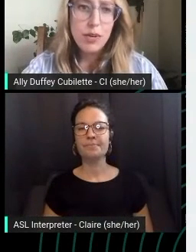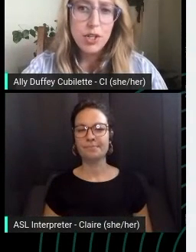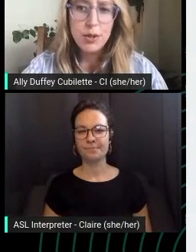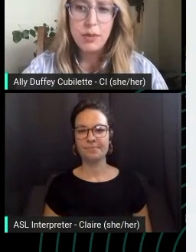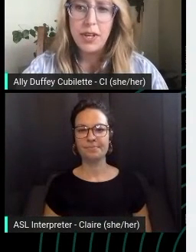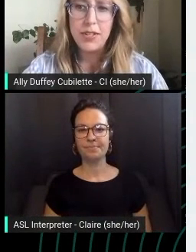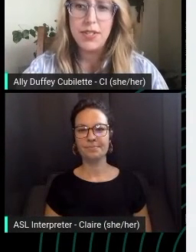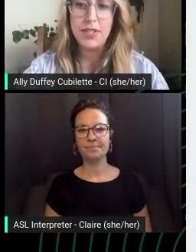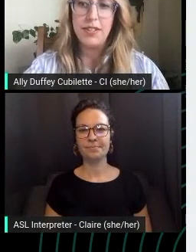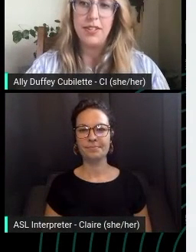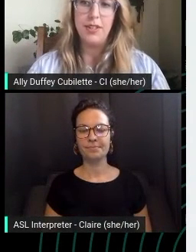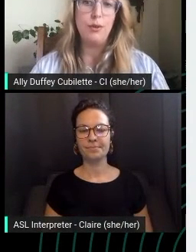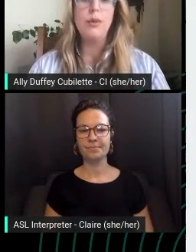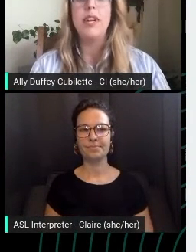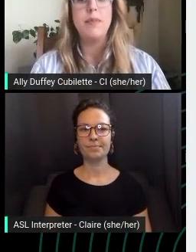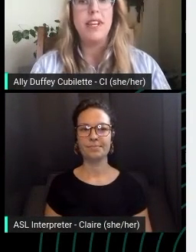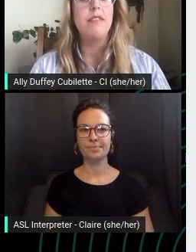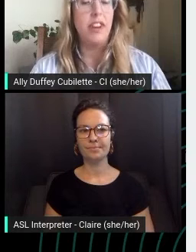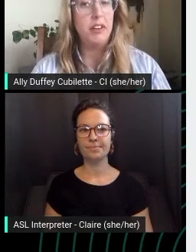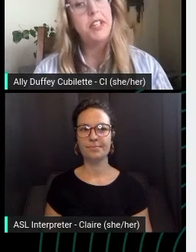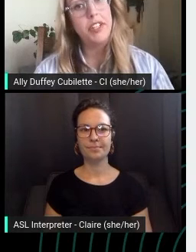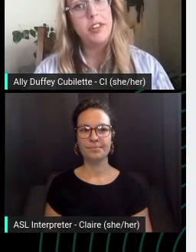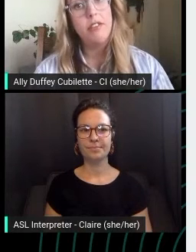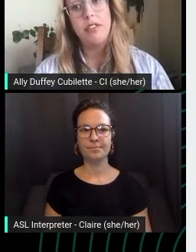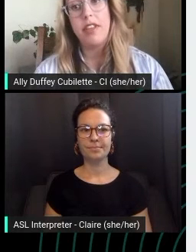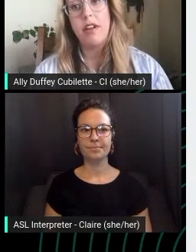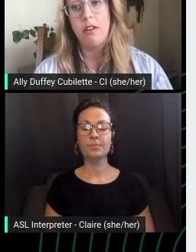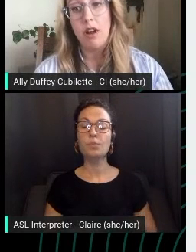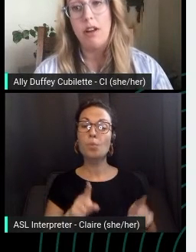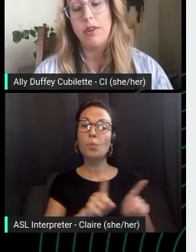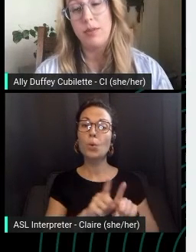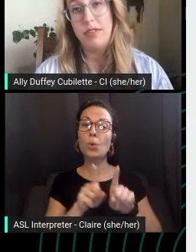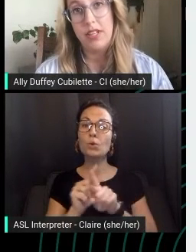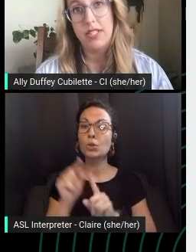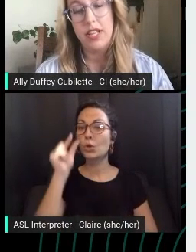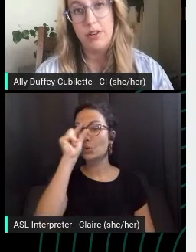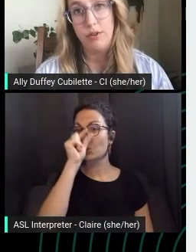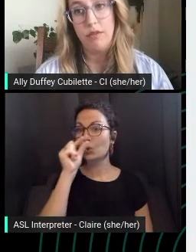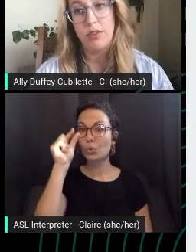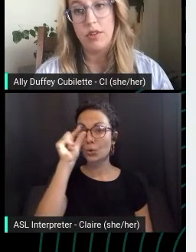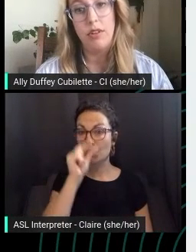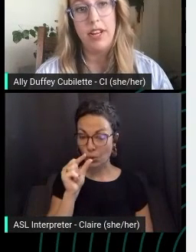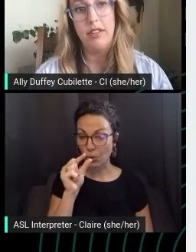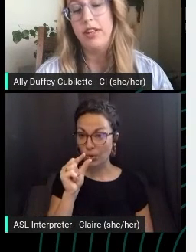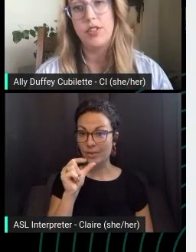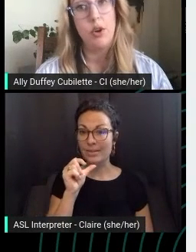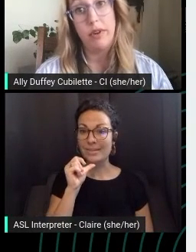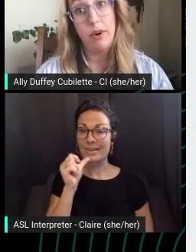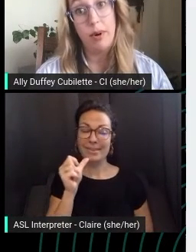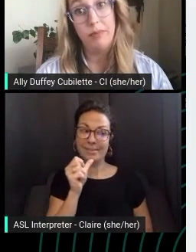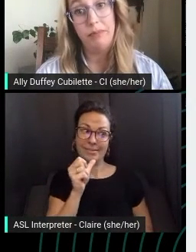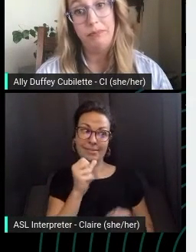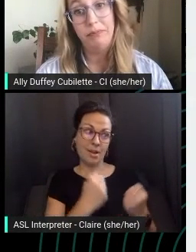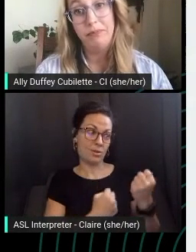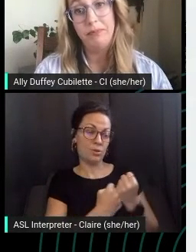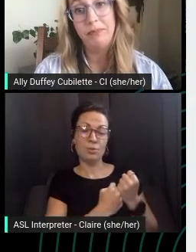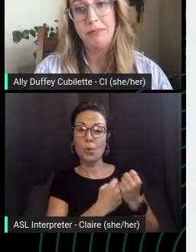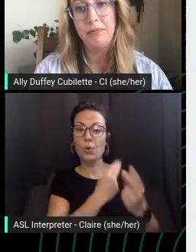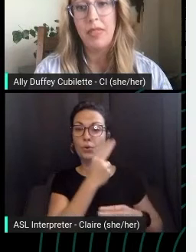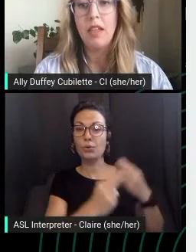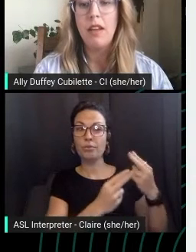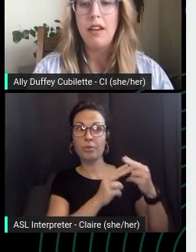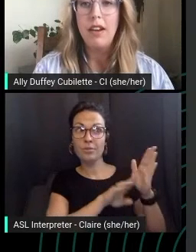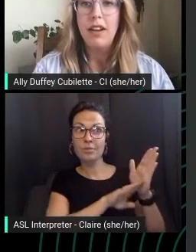But also we should do it because Google has made it very clear they are not going to be investing in universal analytics going forward.